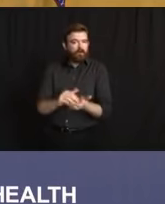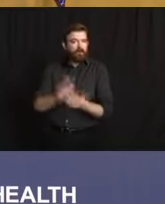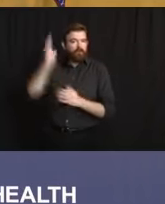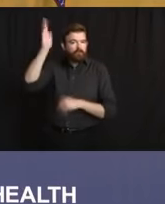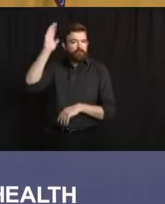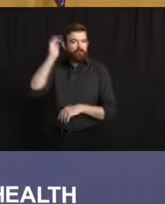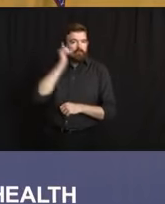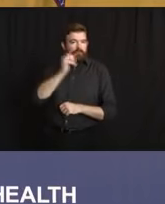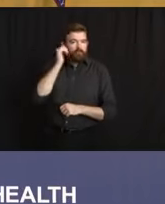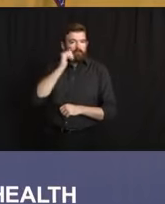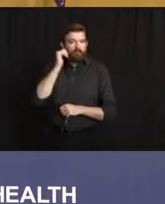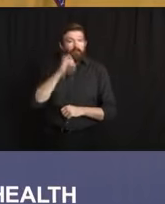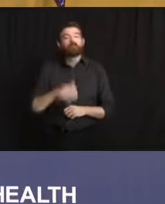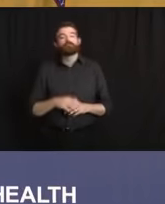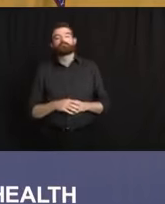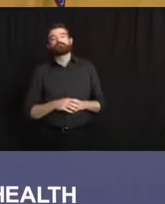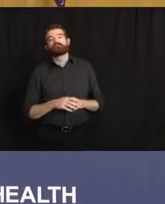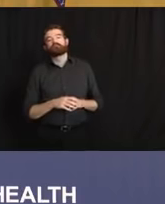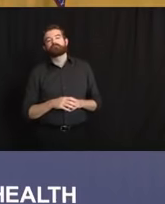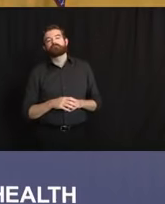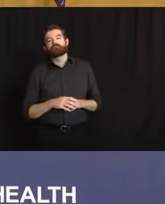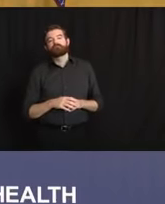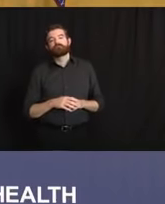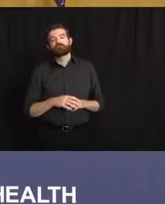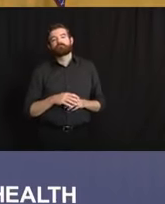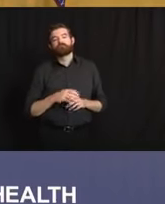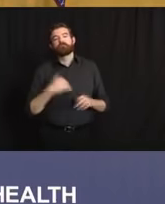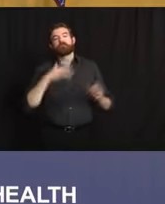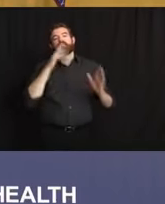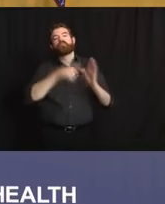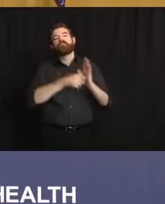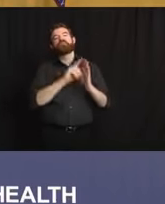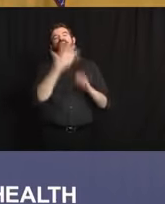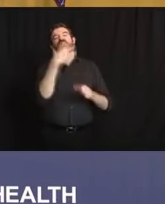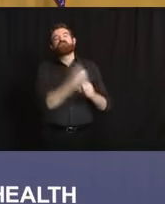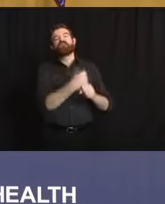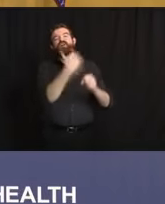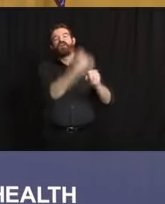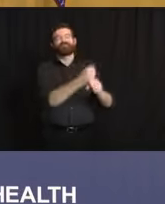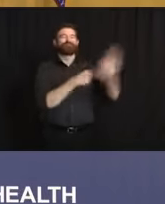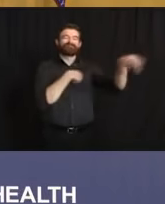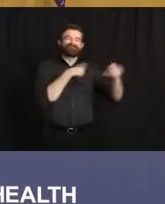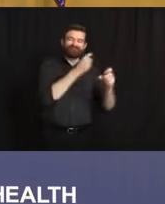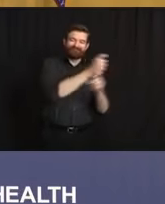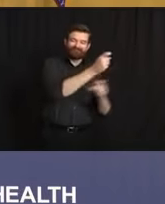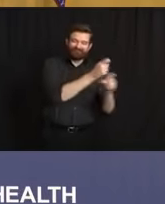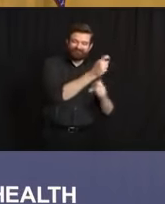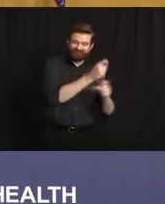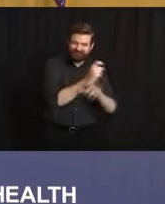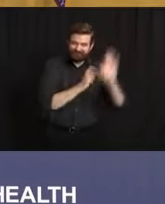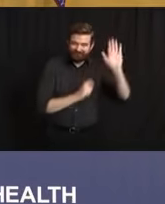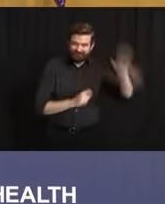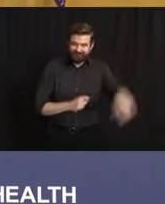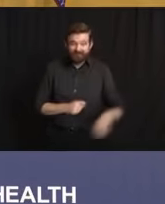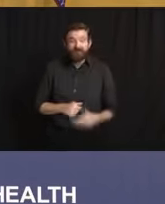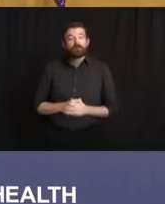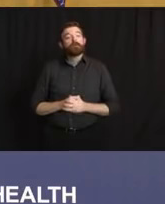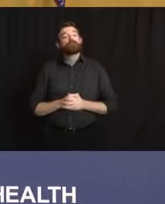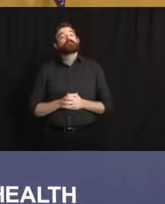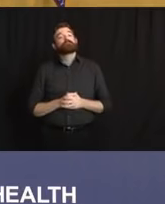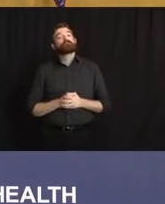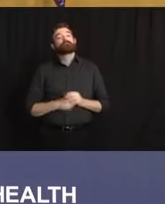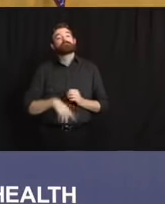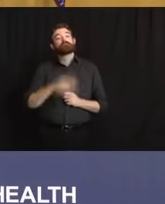make that decision at that point. Now, listen, we will almost certainly, if the data continues to get better, we will almost